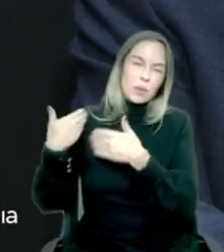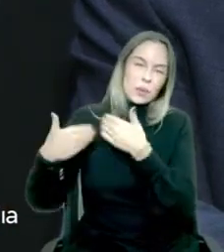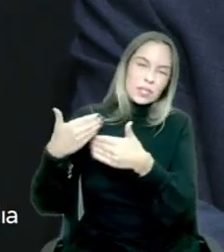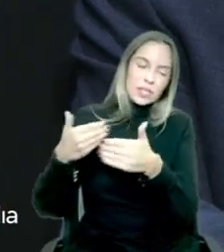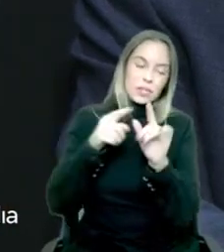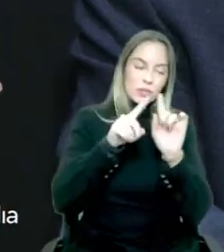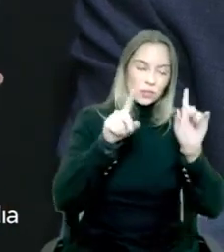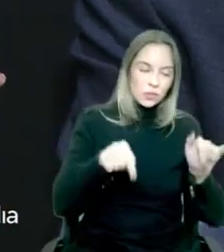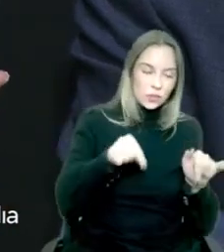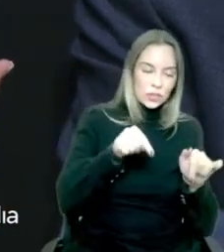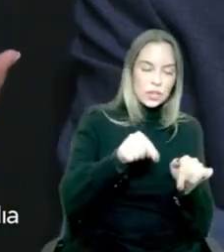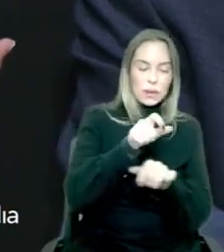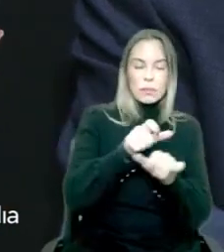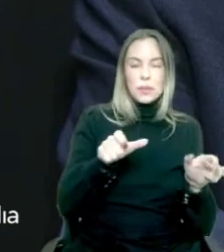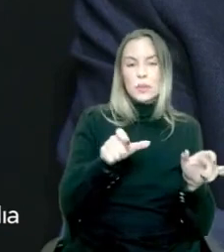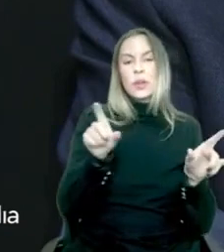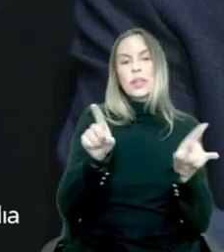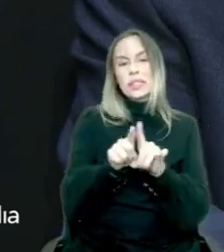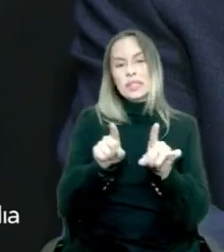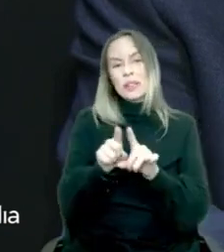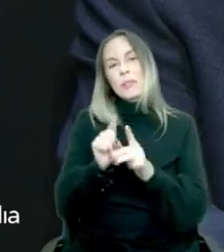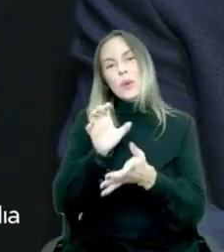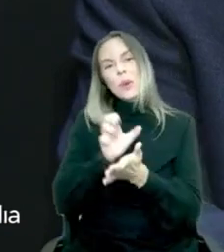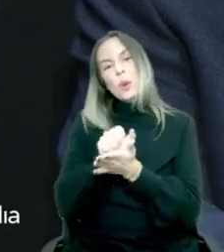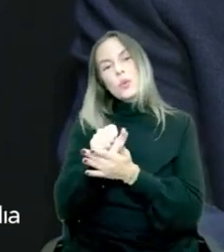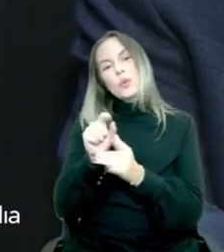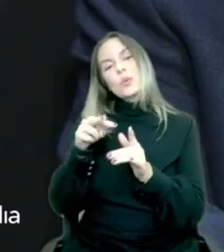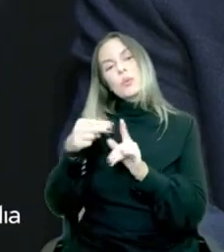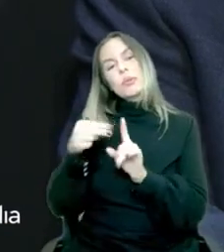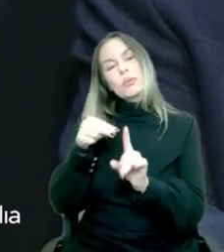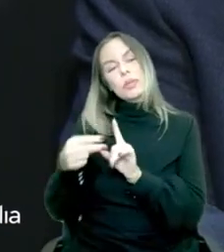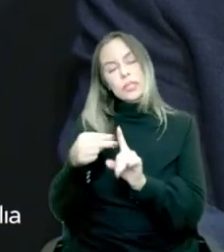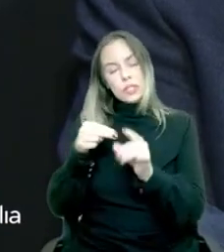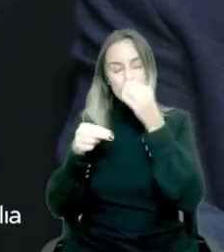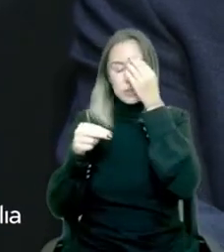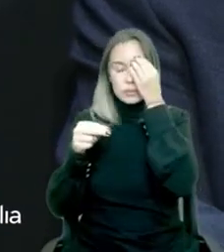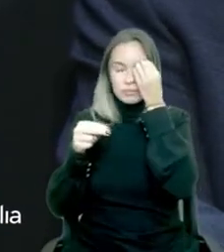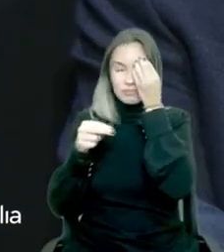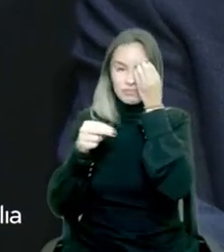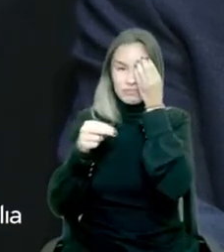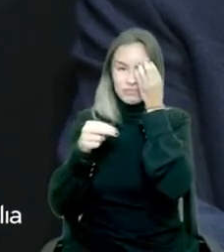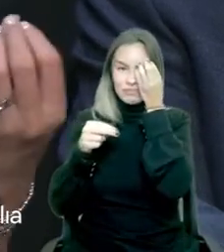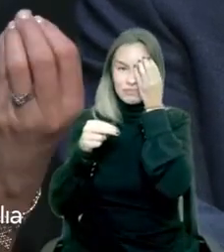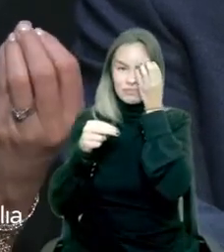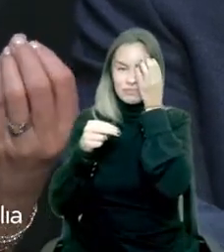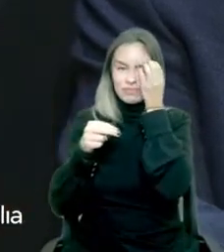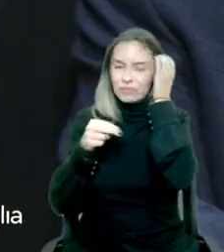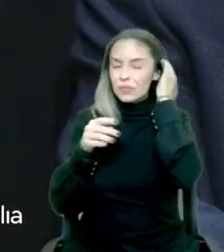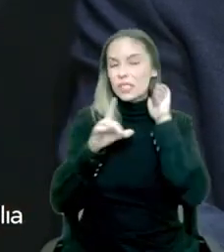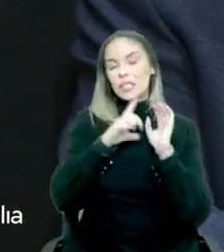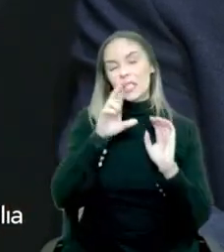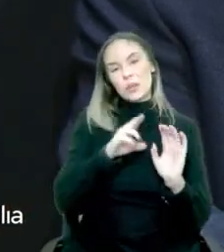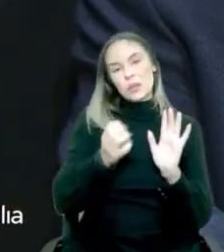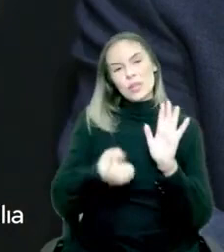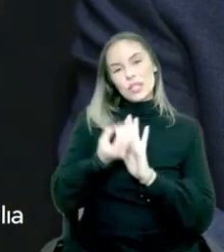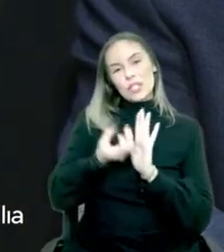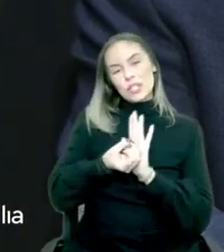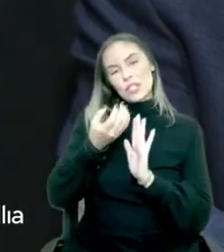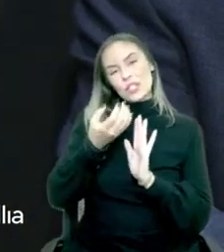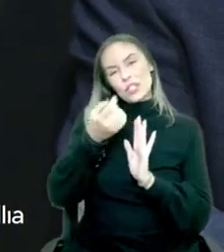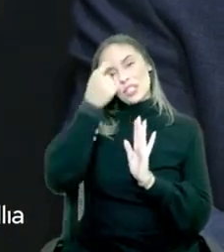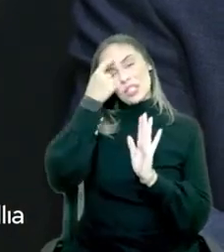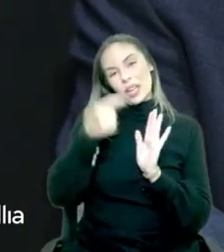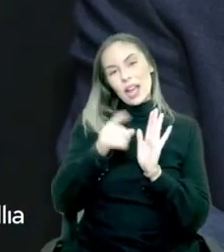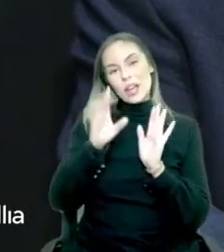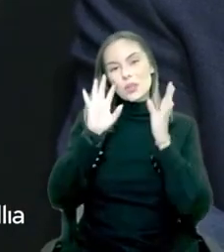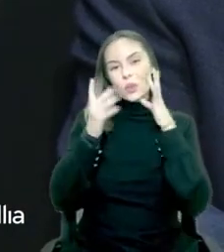well as the customer perspective. We didn't just drop in a generative AI solution. We really looked at that entire end-to-end process,